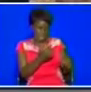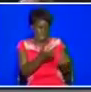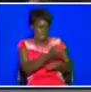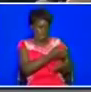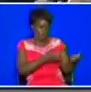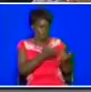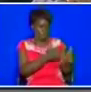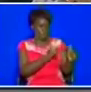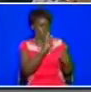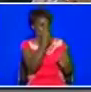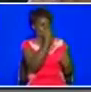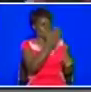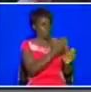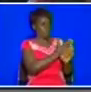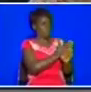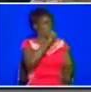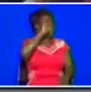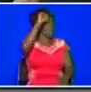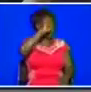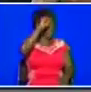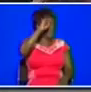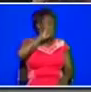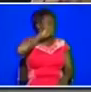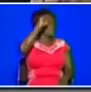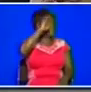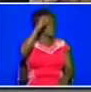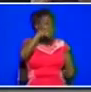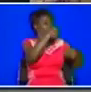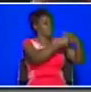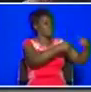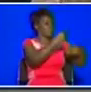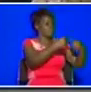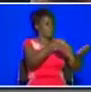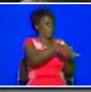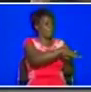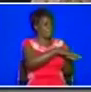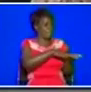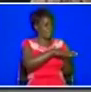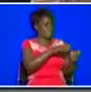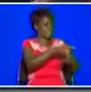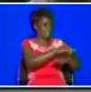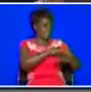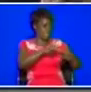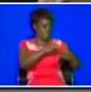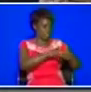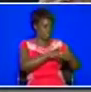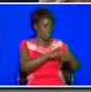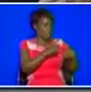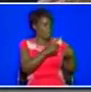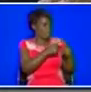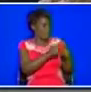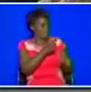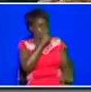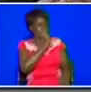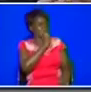before politics. And we're saying political development is the foundation of a nation. That Mwalimu Nyerere got it